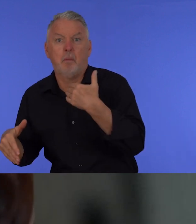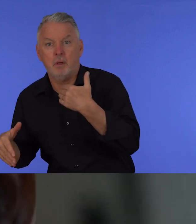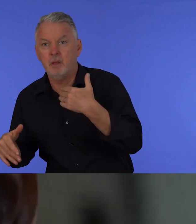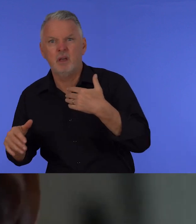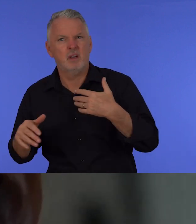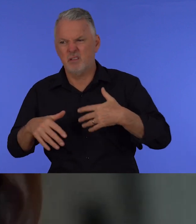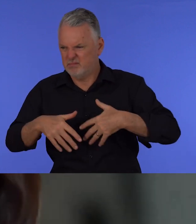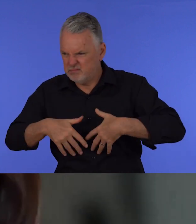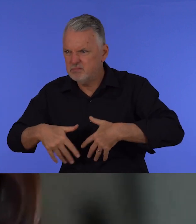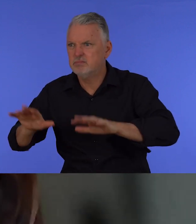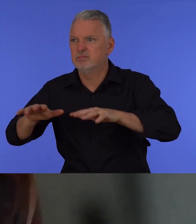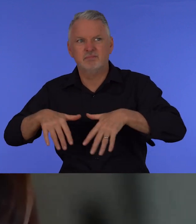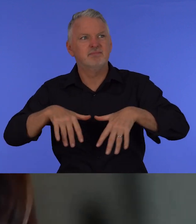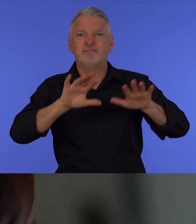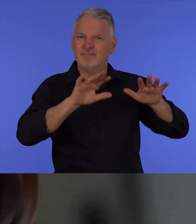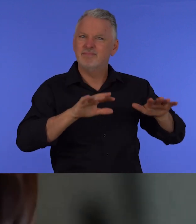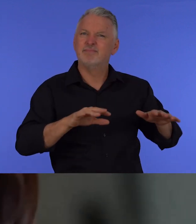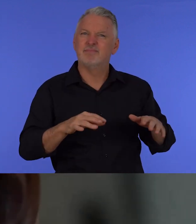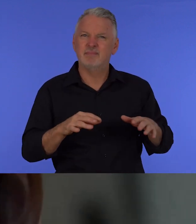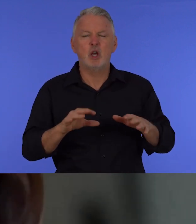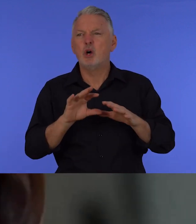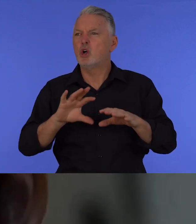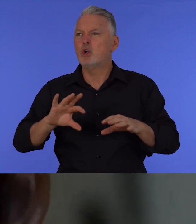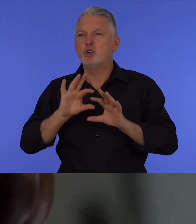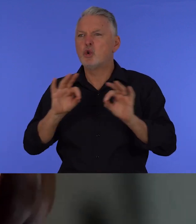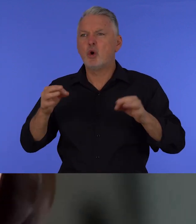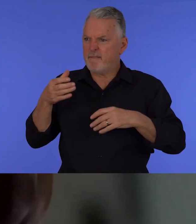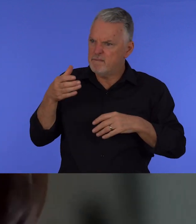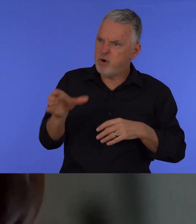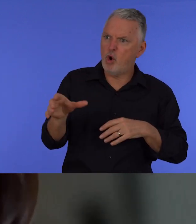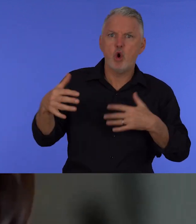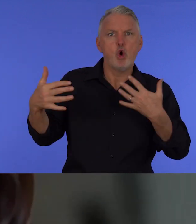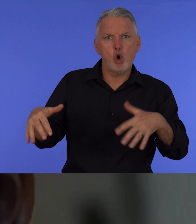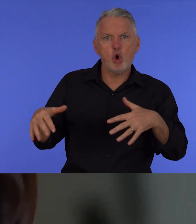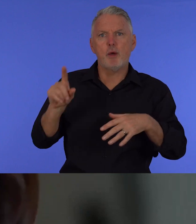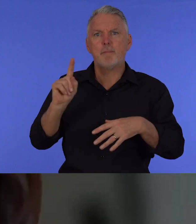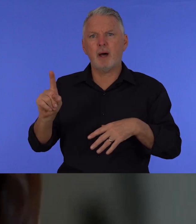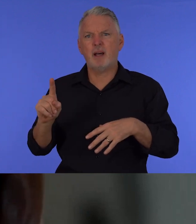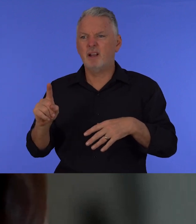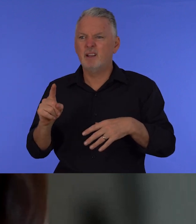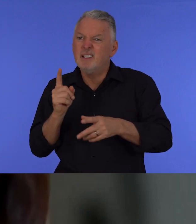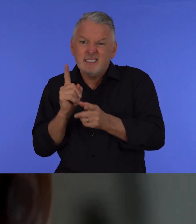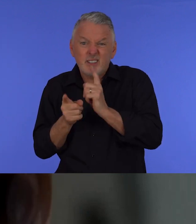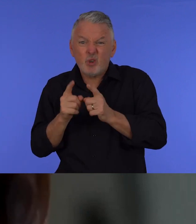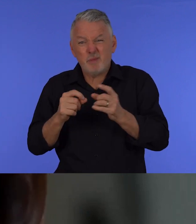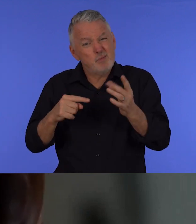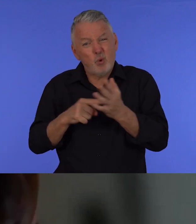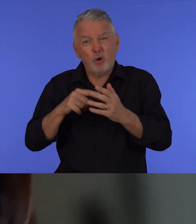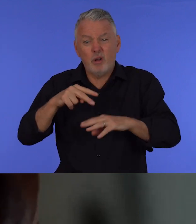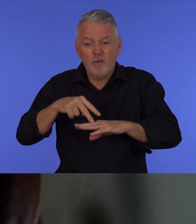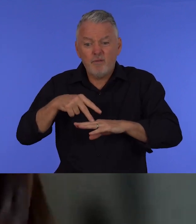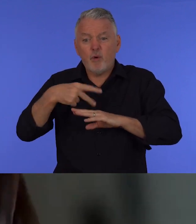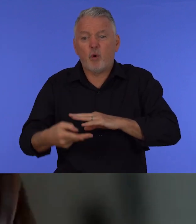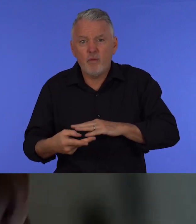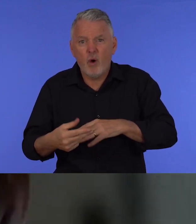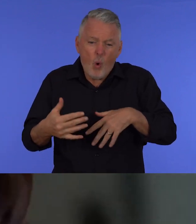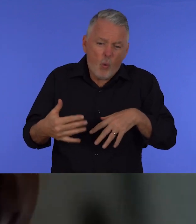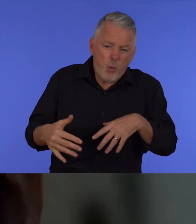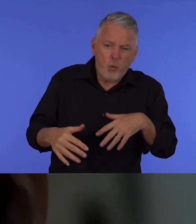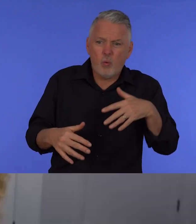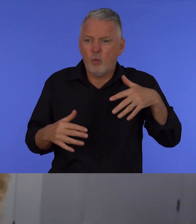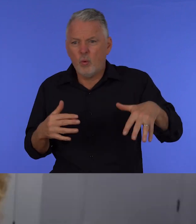I like to sort of I sort of feel like all kids need to not hurt themselves, but fall a little,